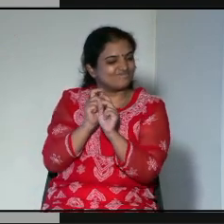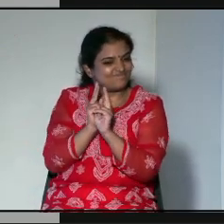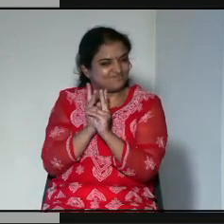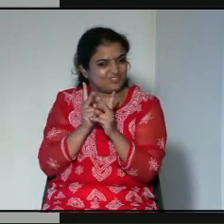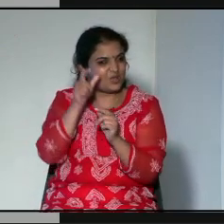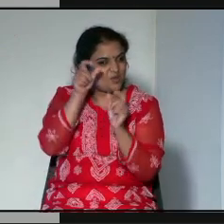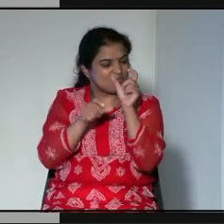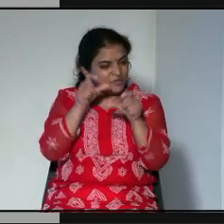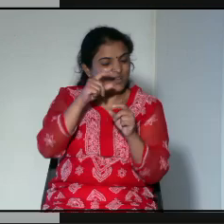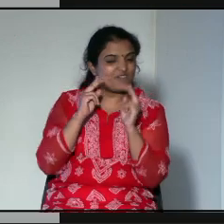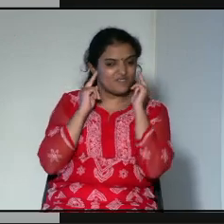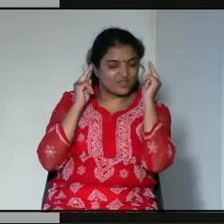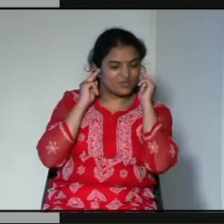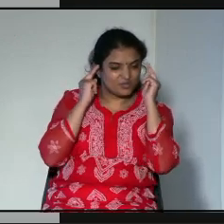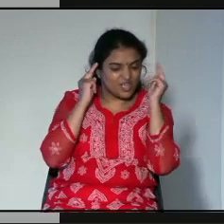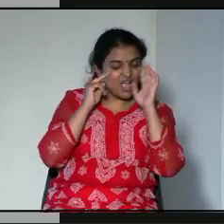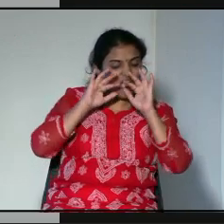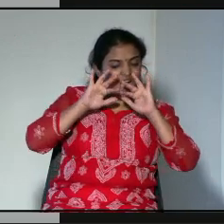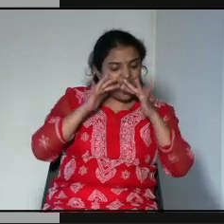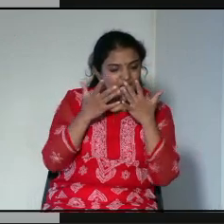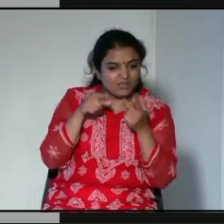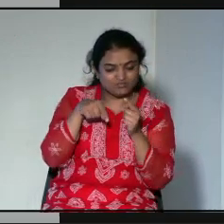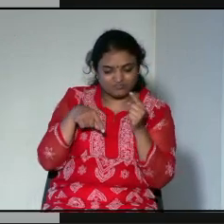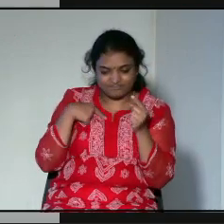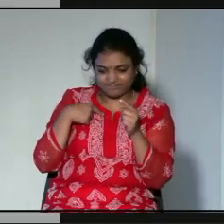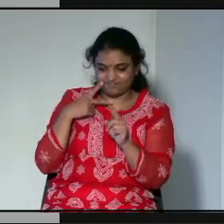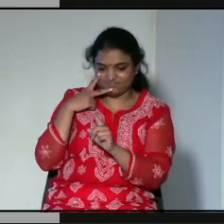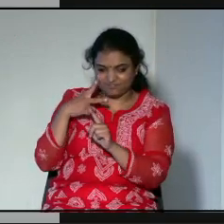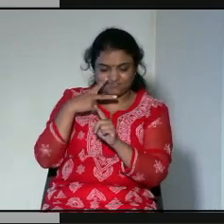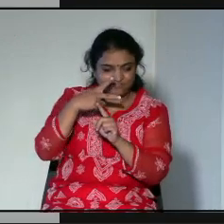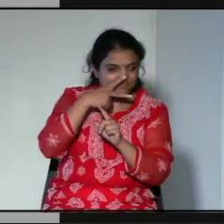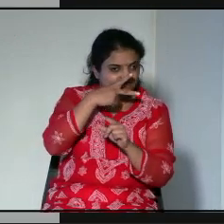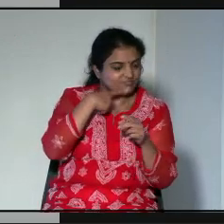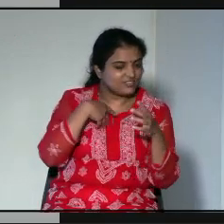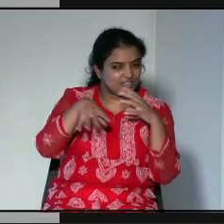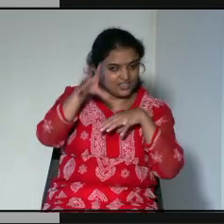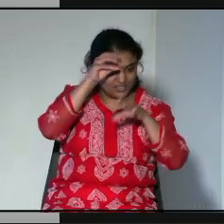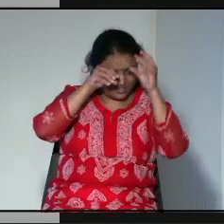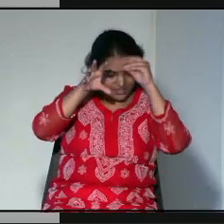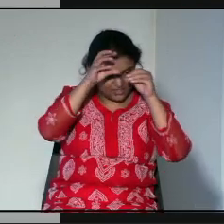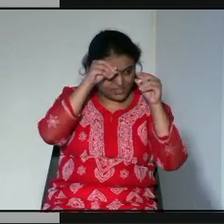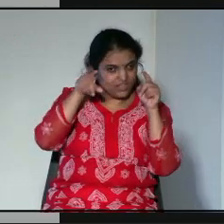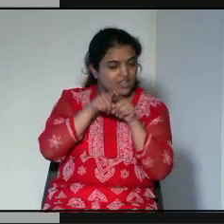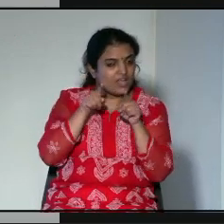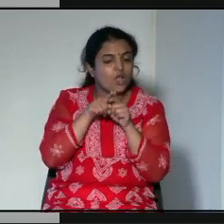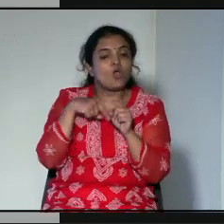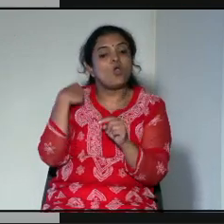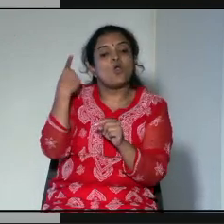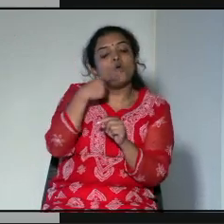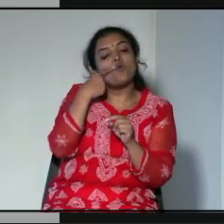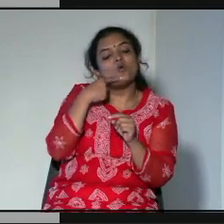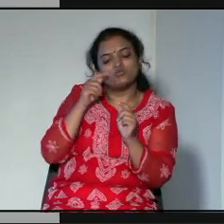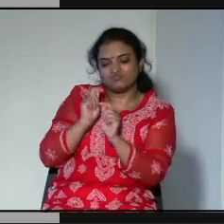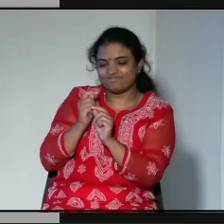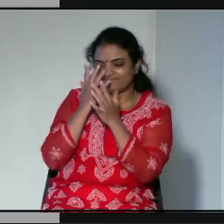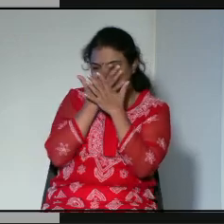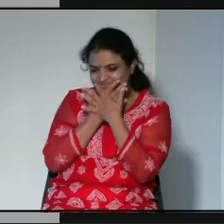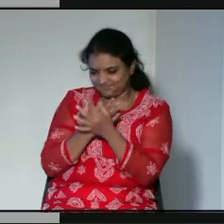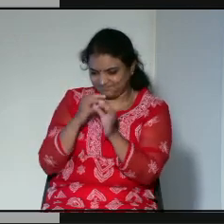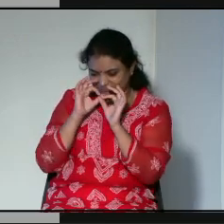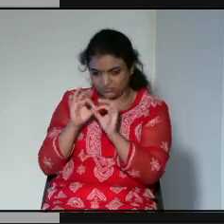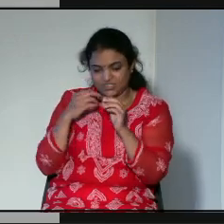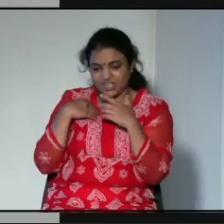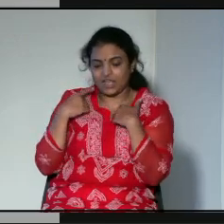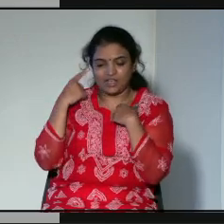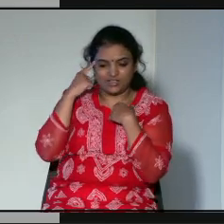though scattered kinship, from whom she would take away the most in terms of the lost wax method of metal casting. In a